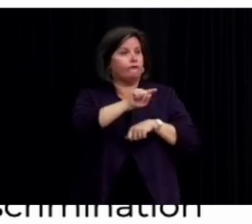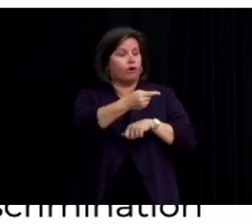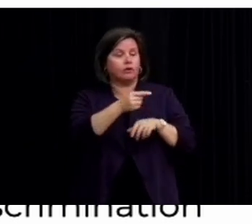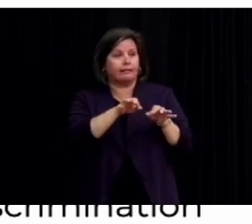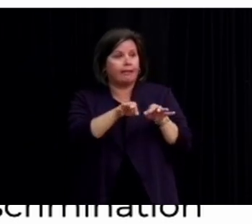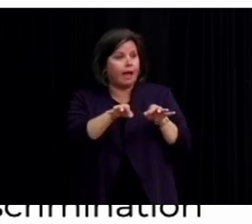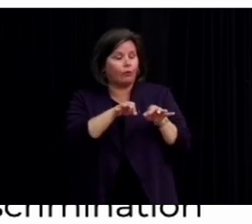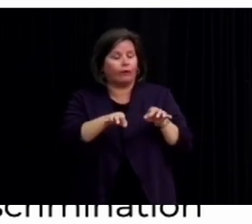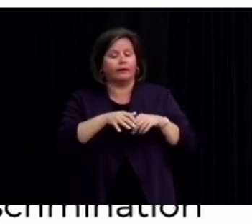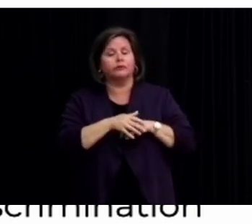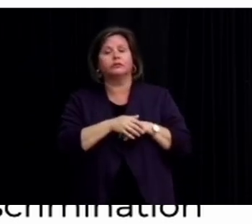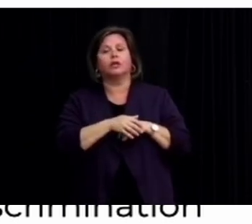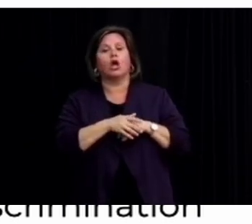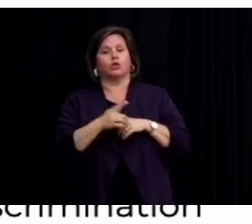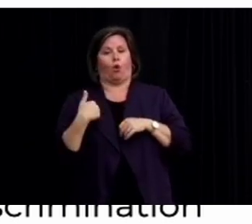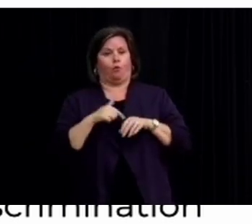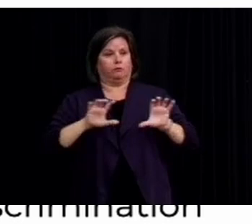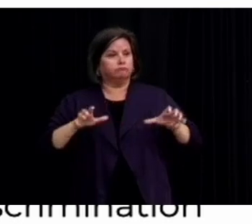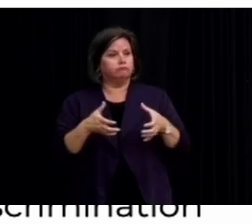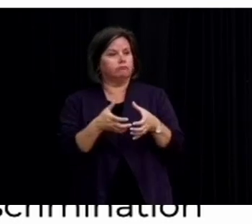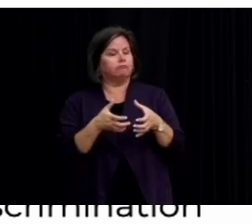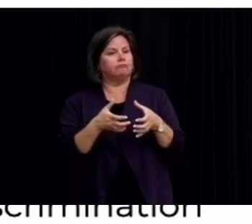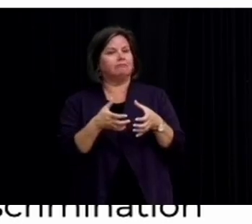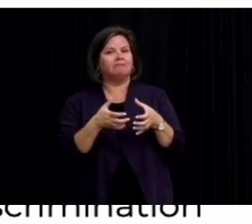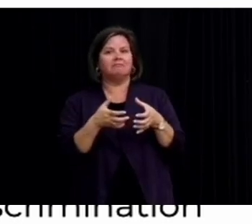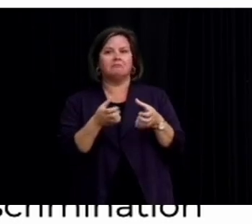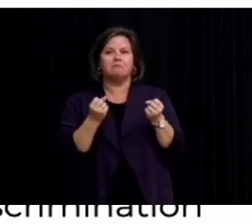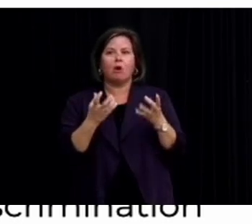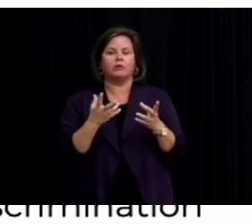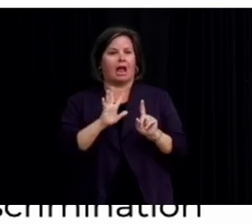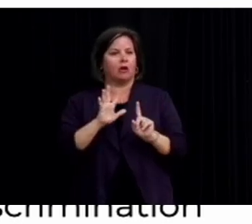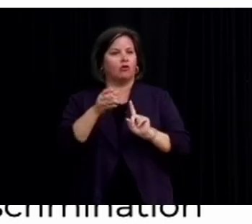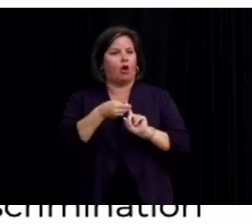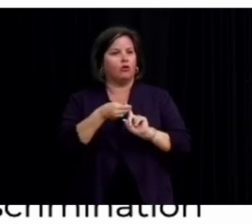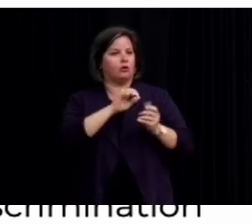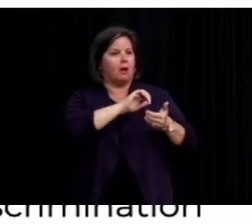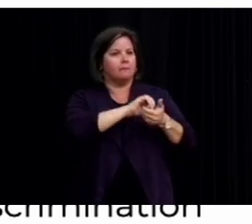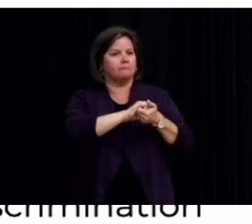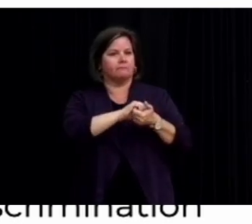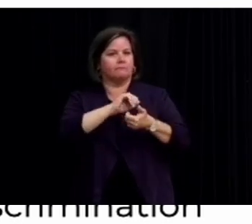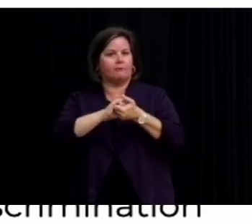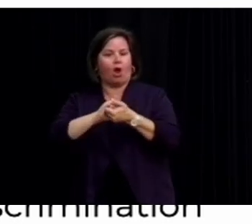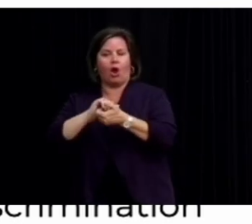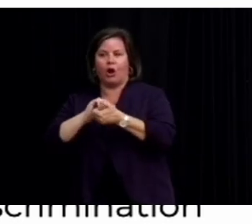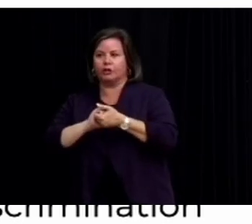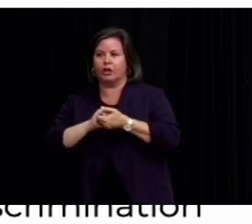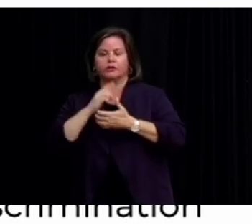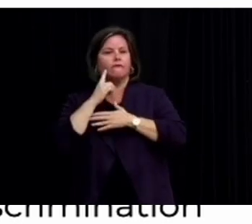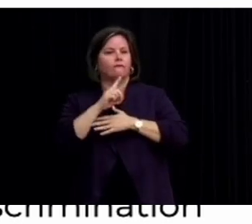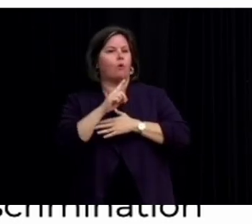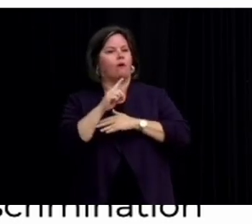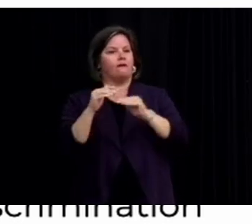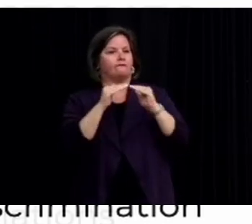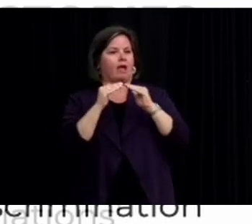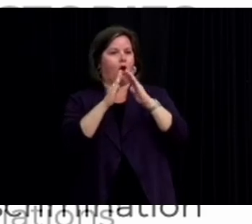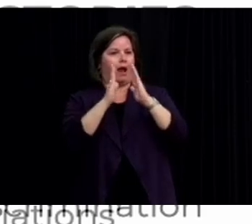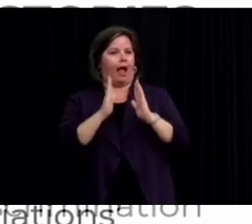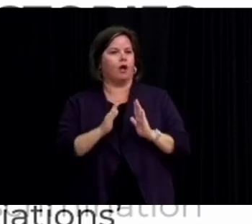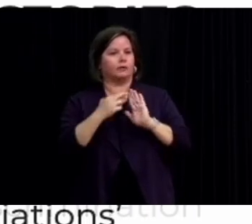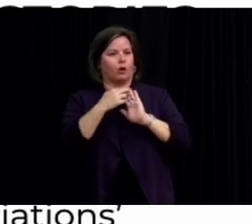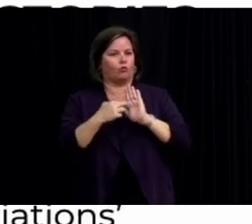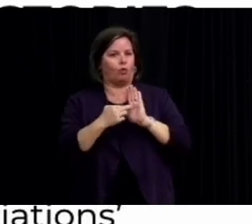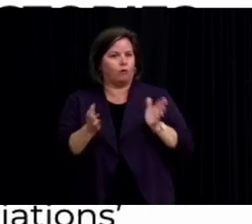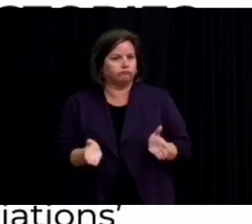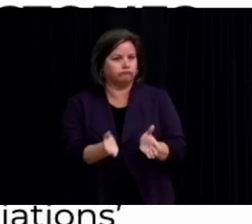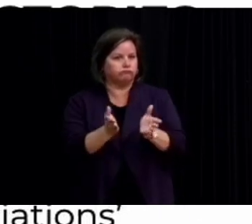got together, mobilized our multicultural partners in support of the affirmatively furthering fair housing rule.